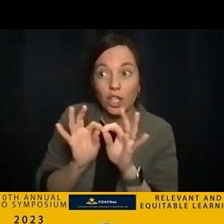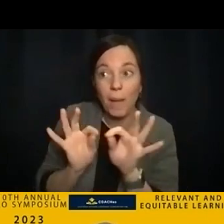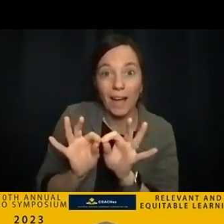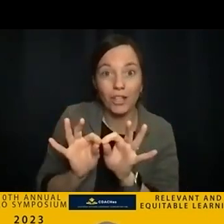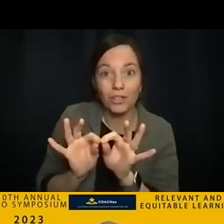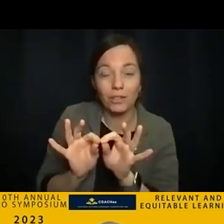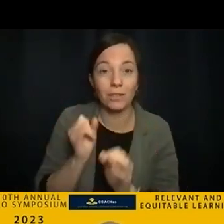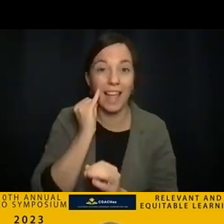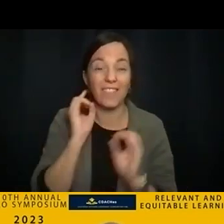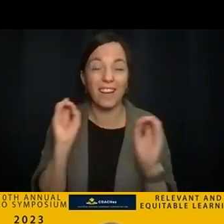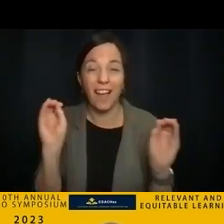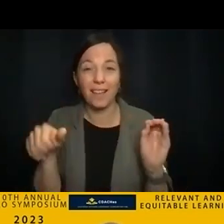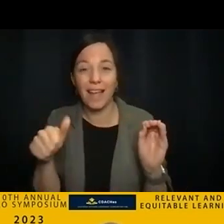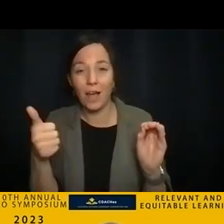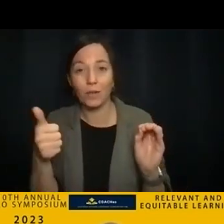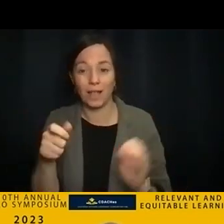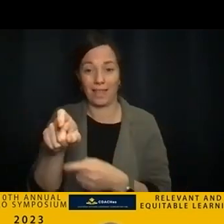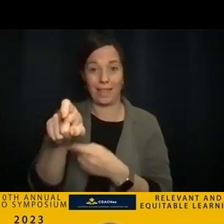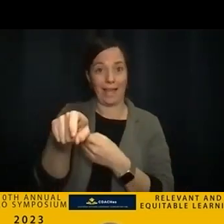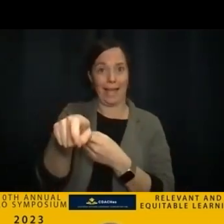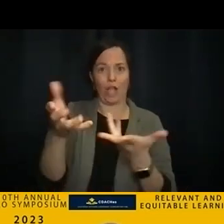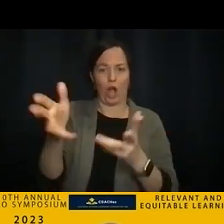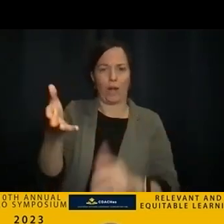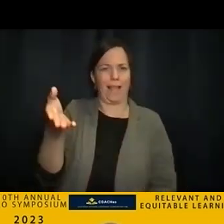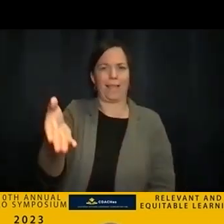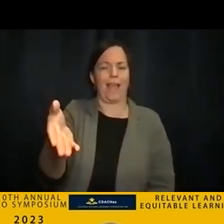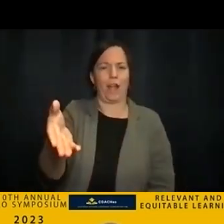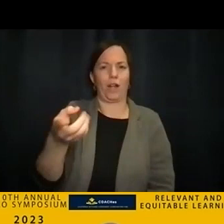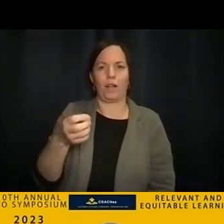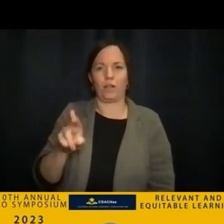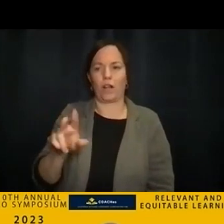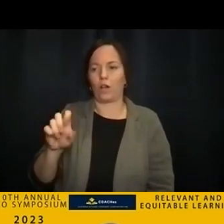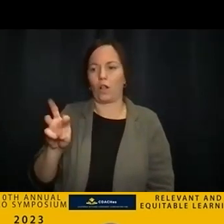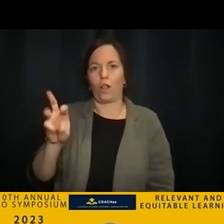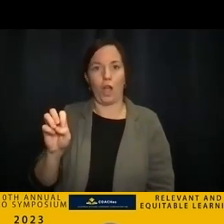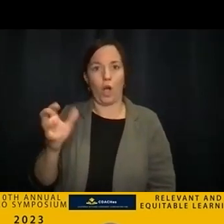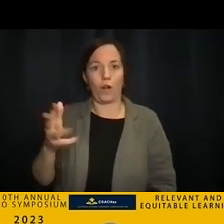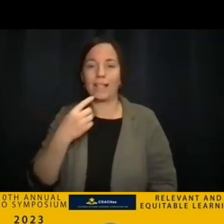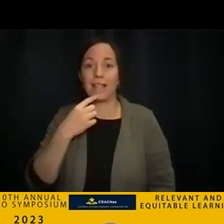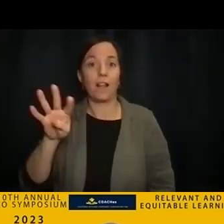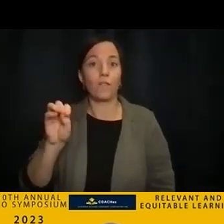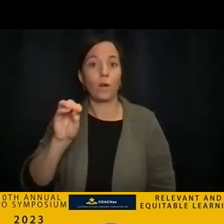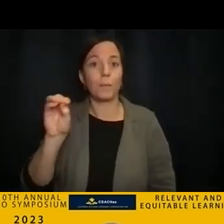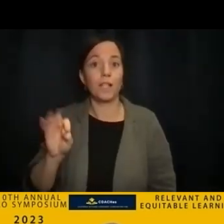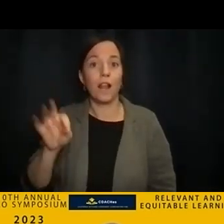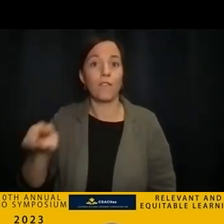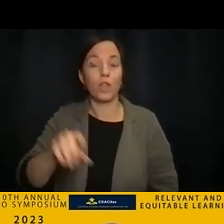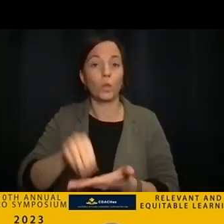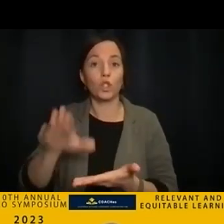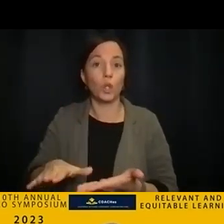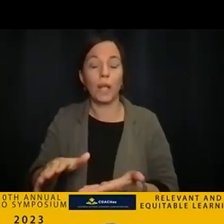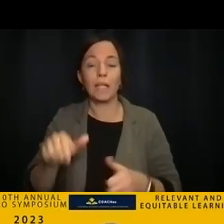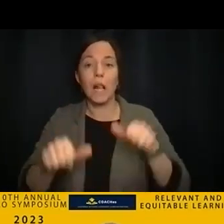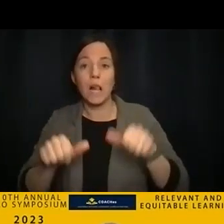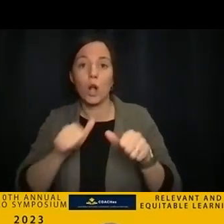If nothing else, the need is definitely there. Dr. Lowe mentioned, 40-some percent of students, who are still either not sure